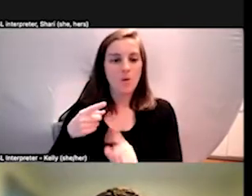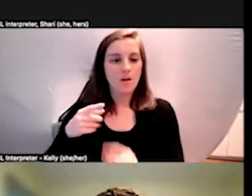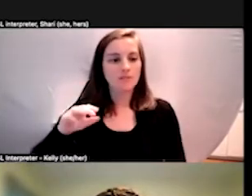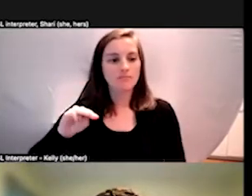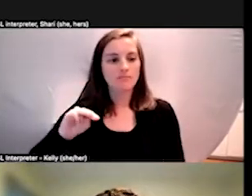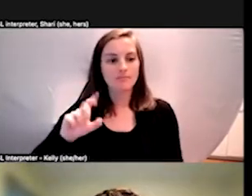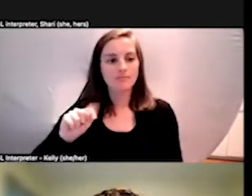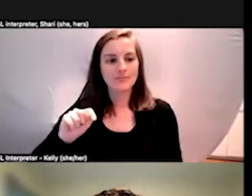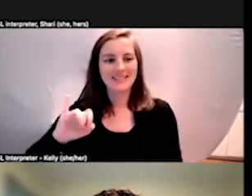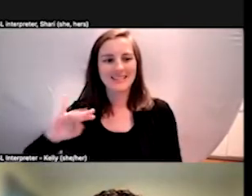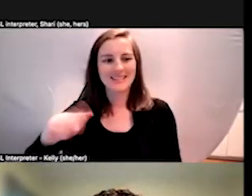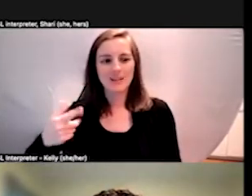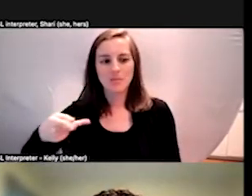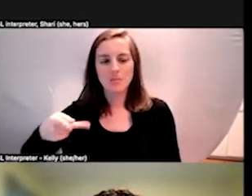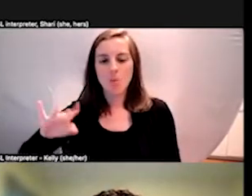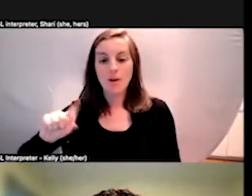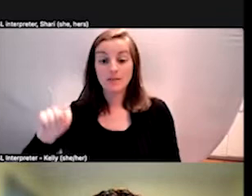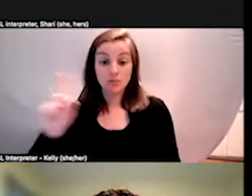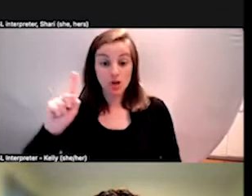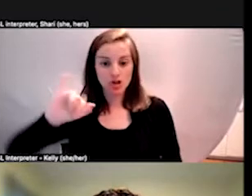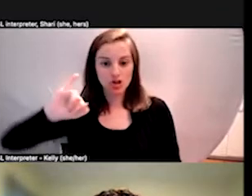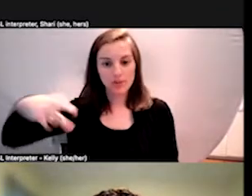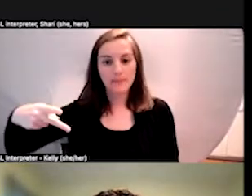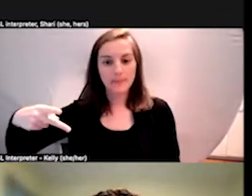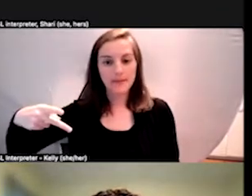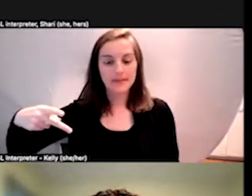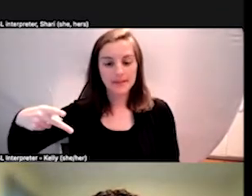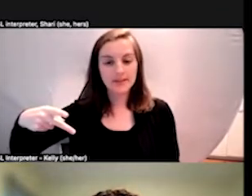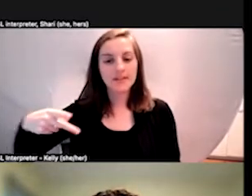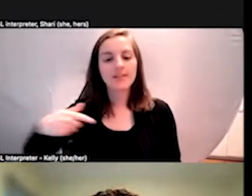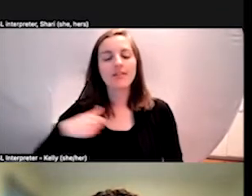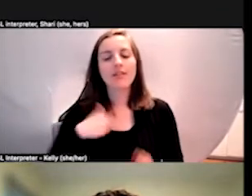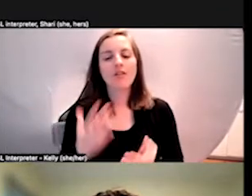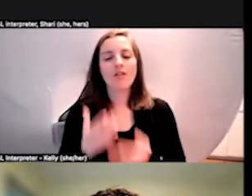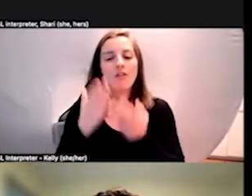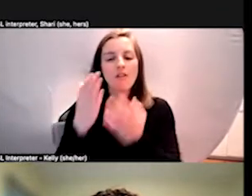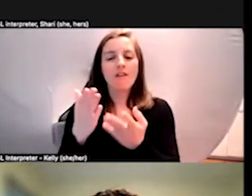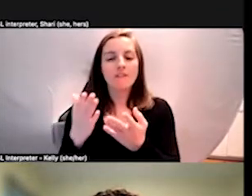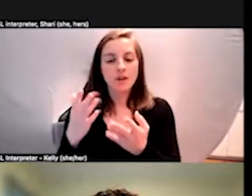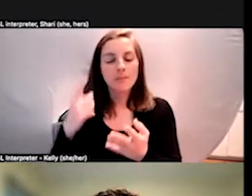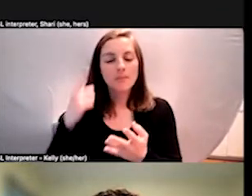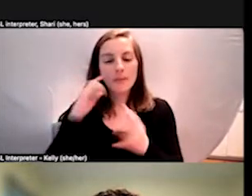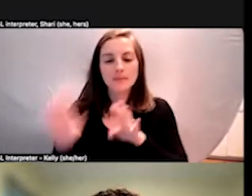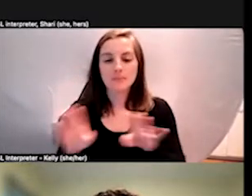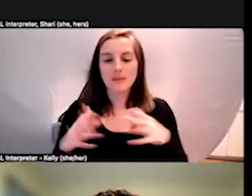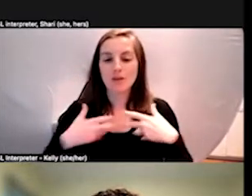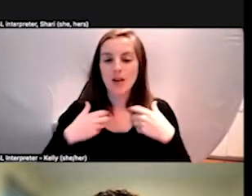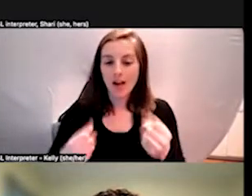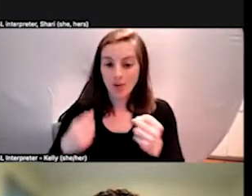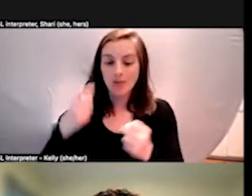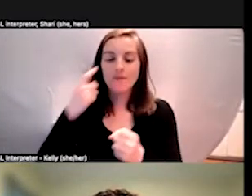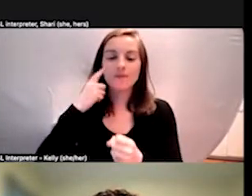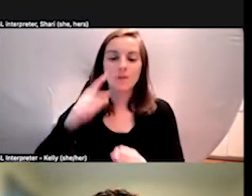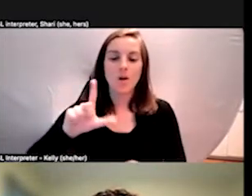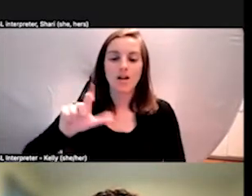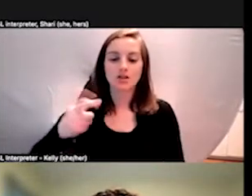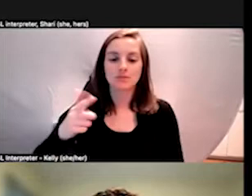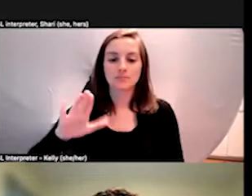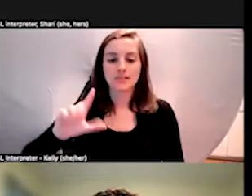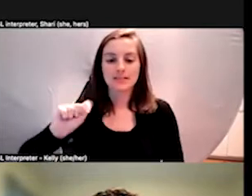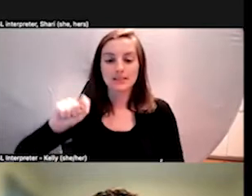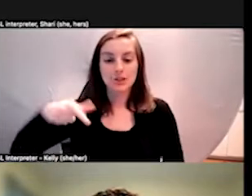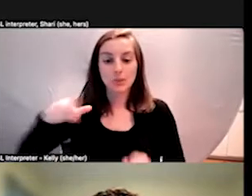behavioral and mental health, especially and specifically for LGBTQ people and disabled folks.